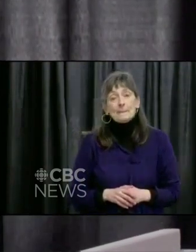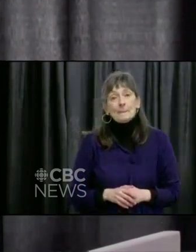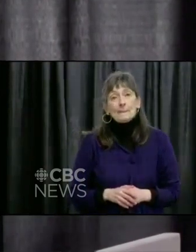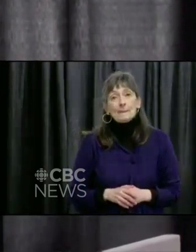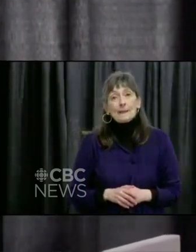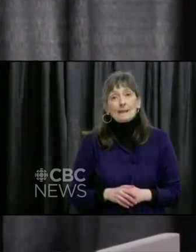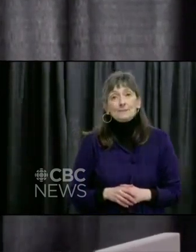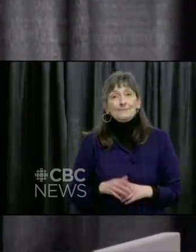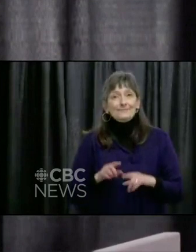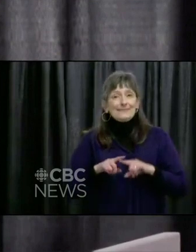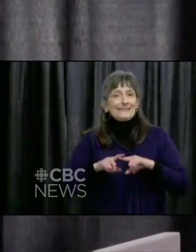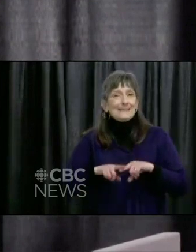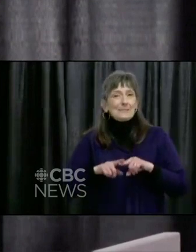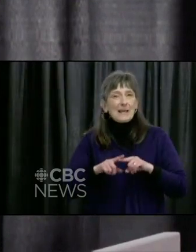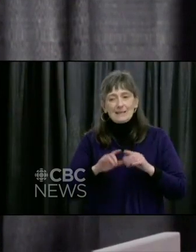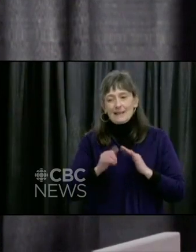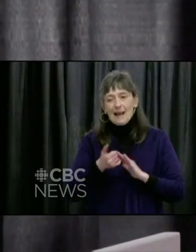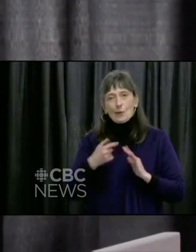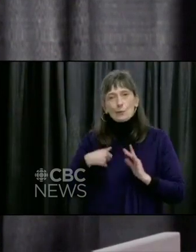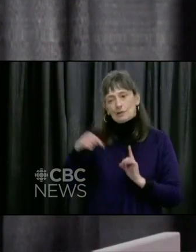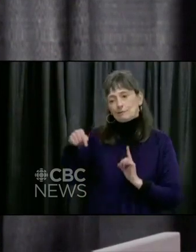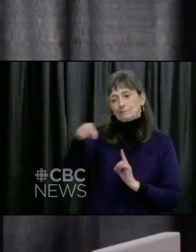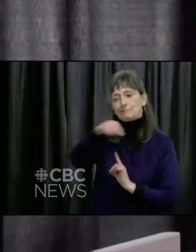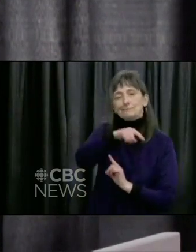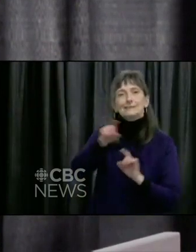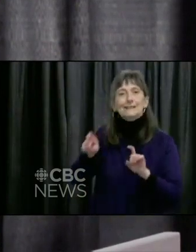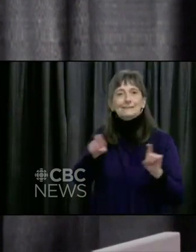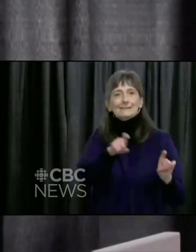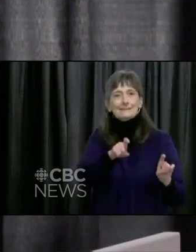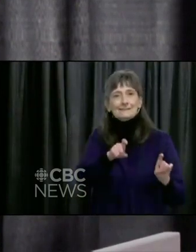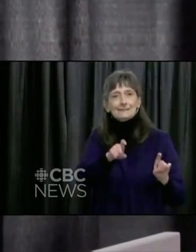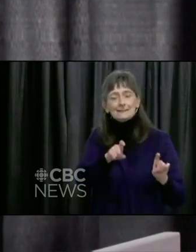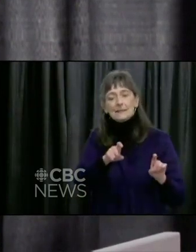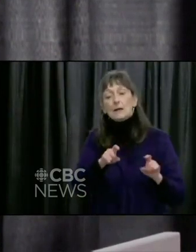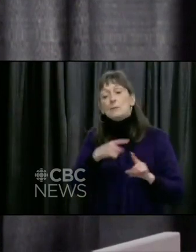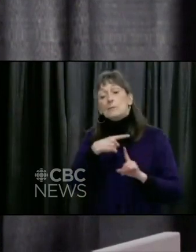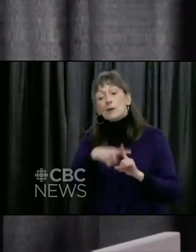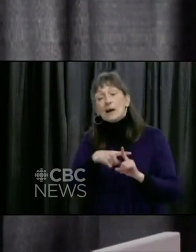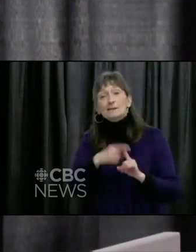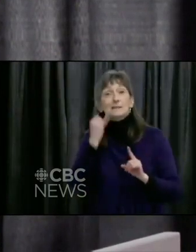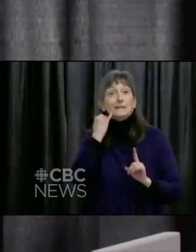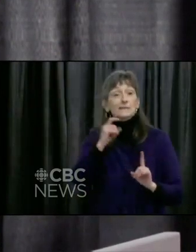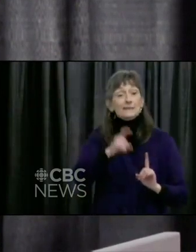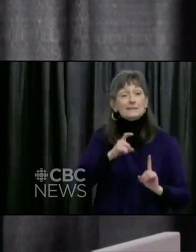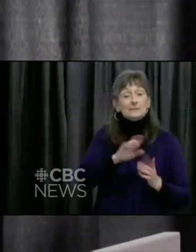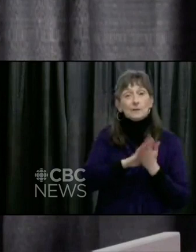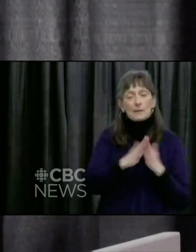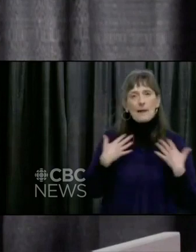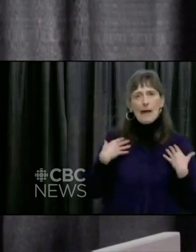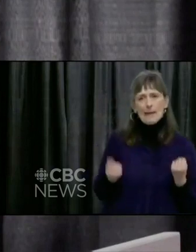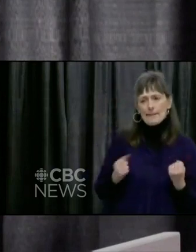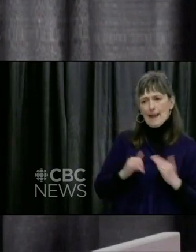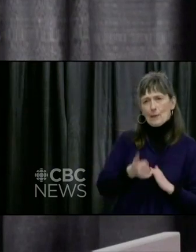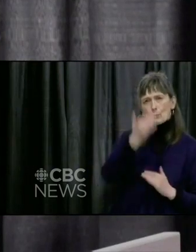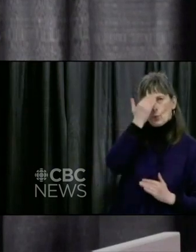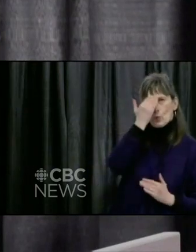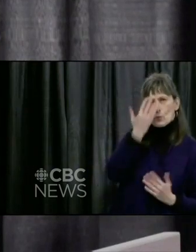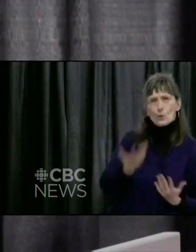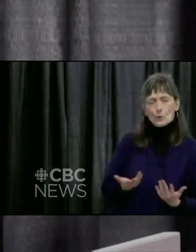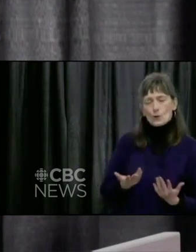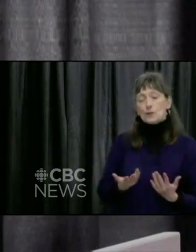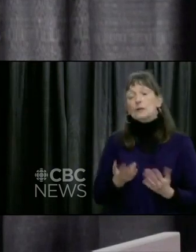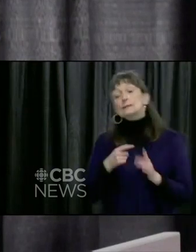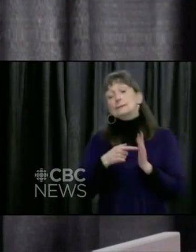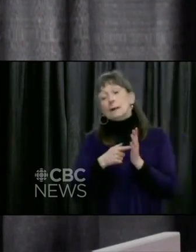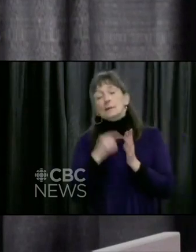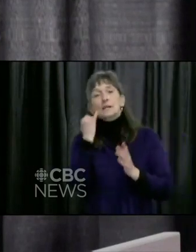how we are testing or how we were determining that somebody is recovered. So for people who have mild disease,